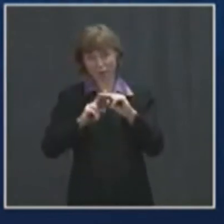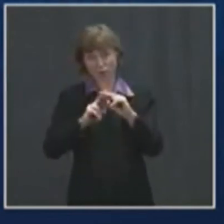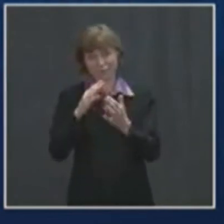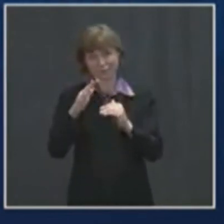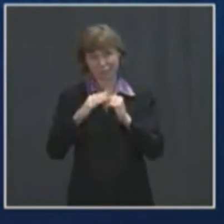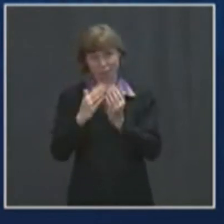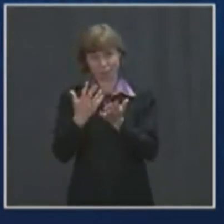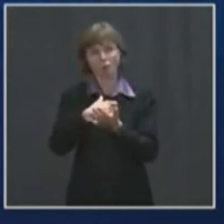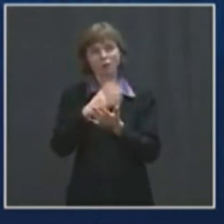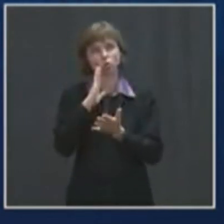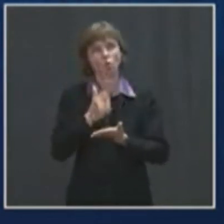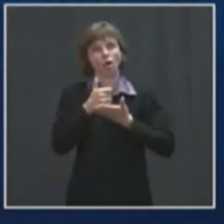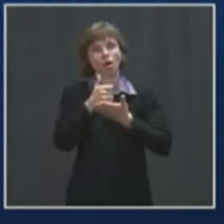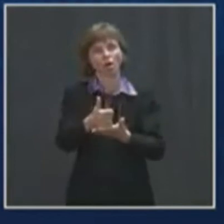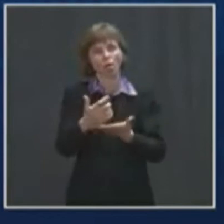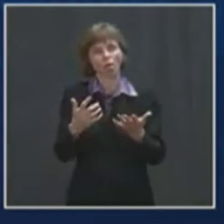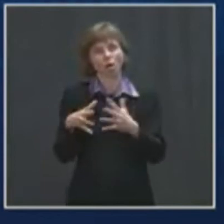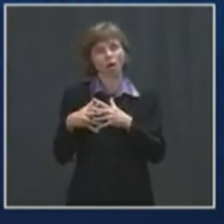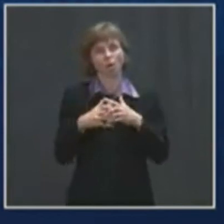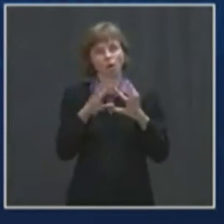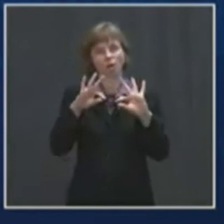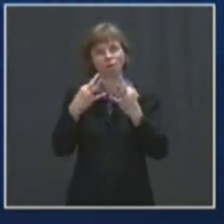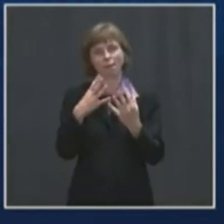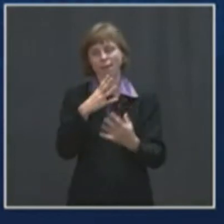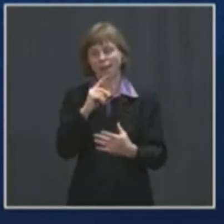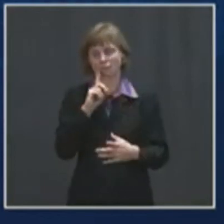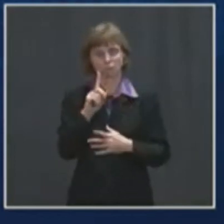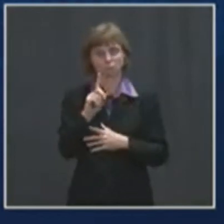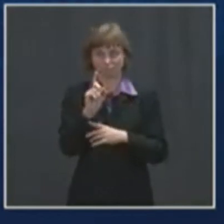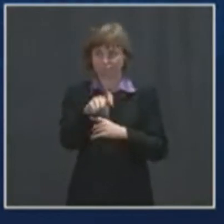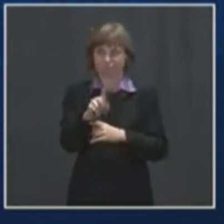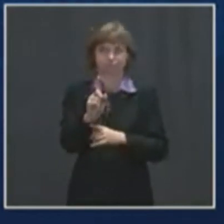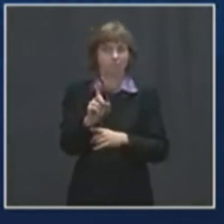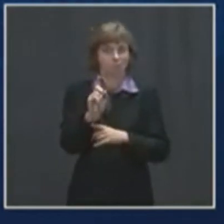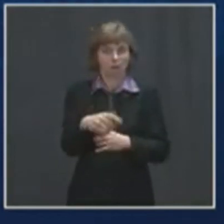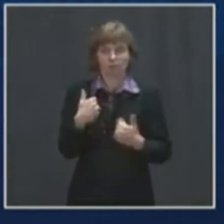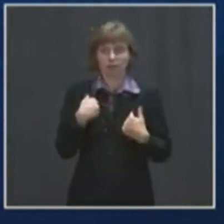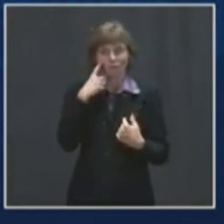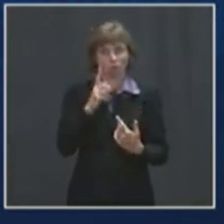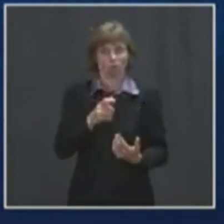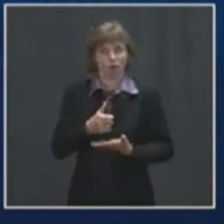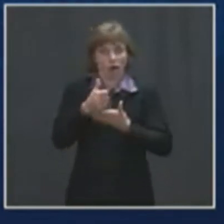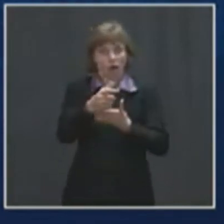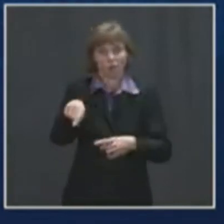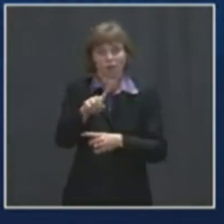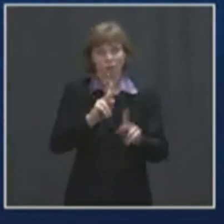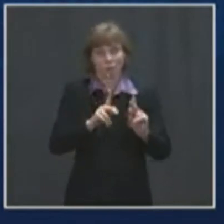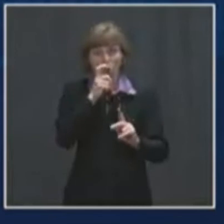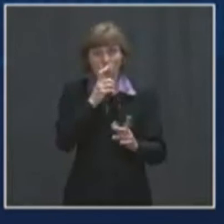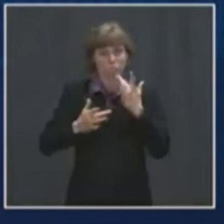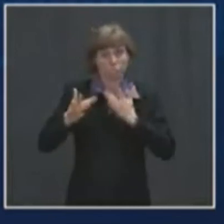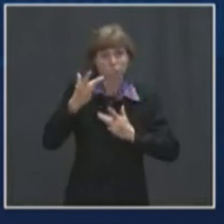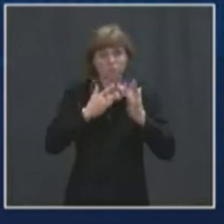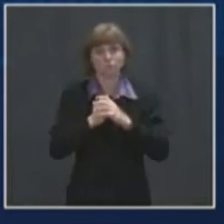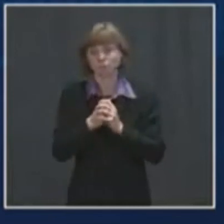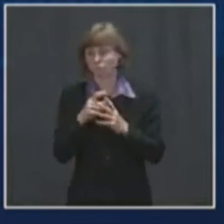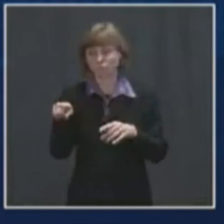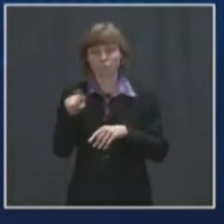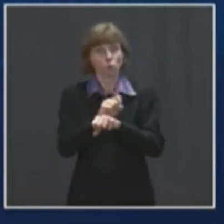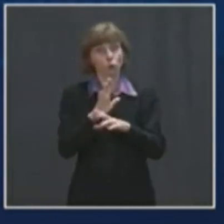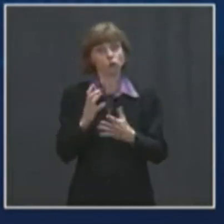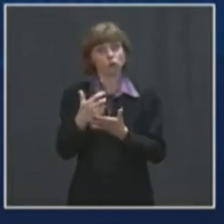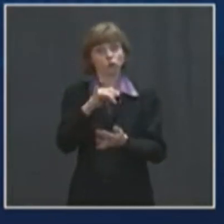and it is essential to helping people who are struggling, and something that workers certainly deserve. We will leave it to the Democrats